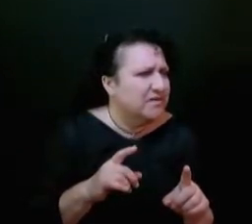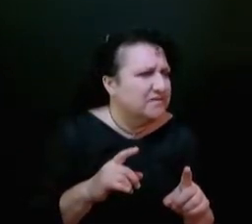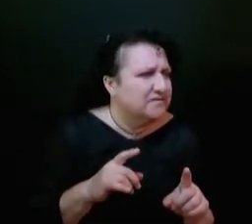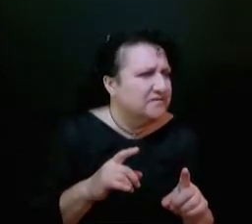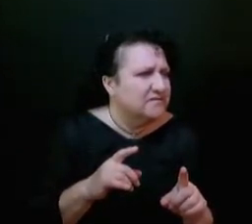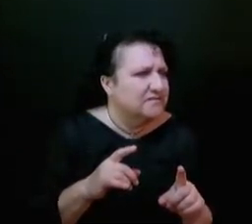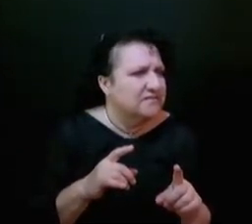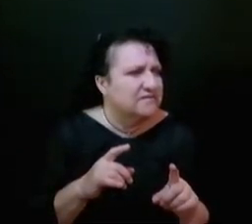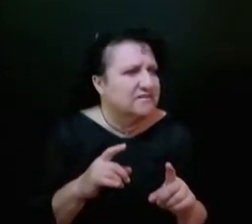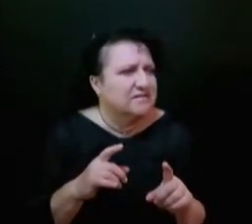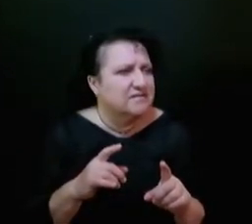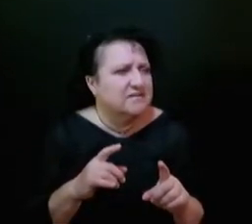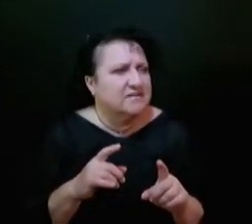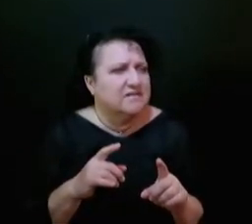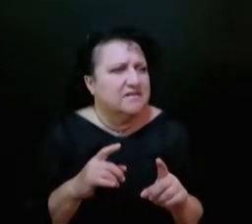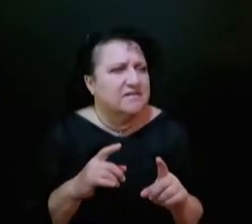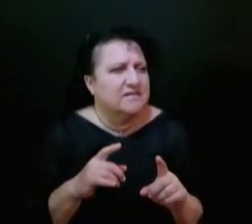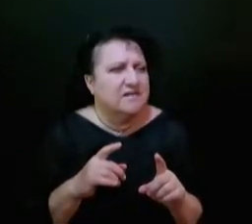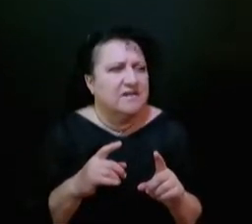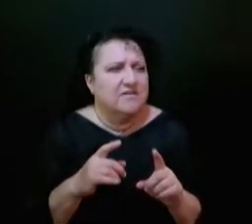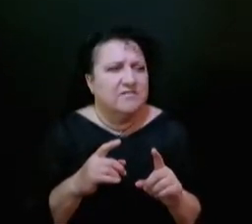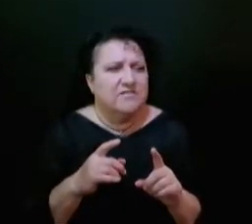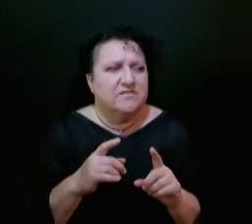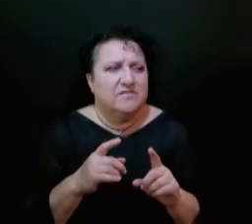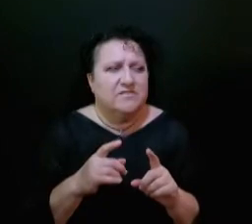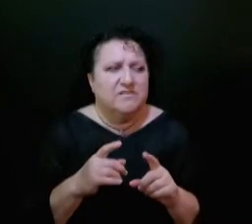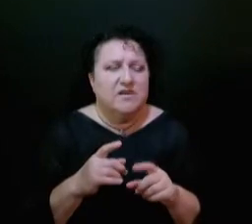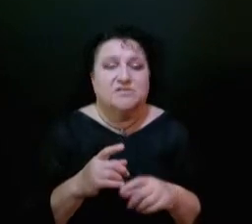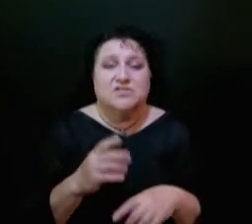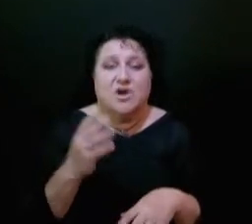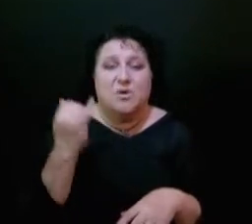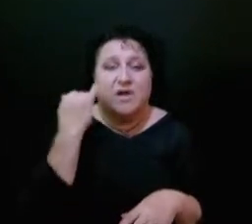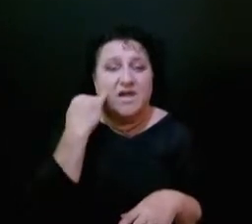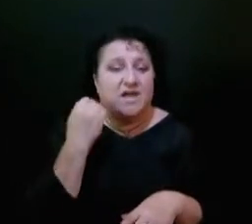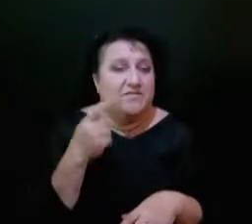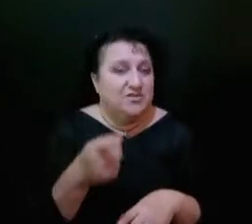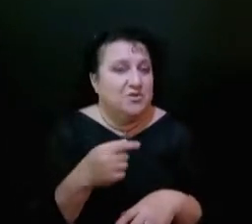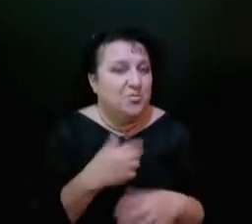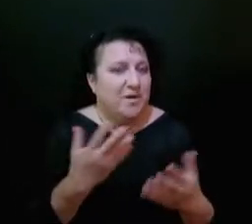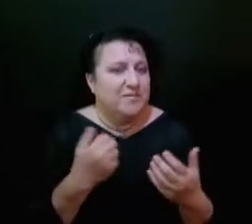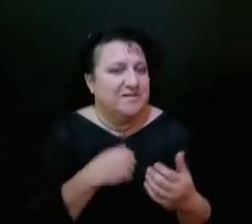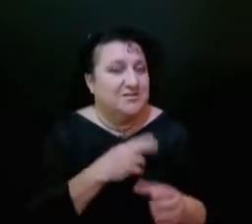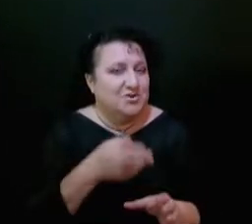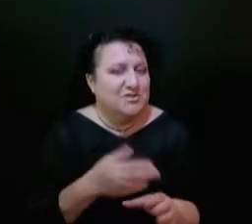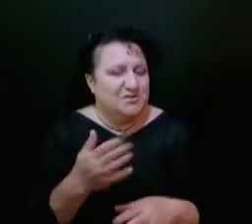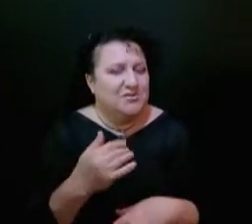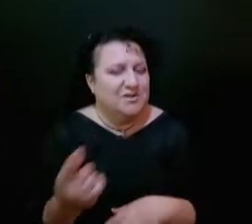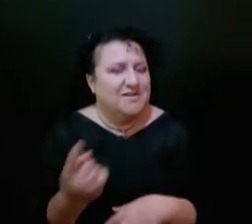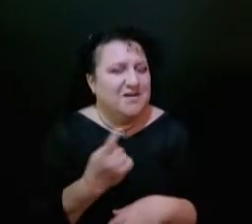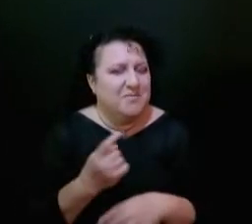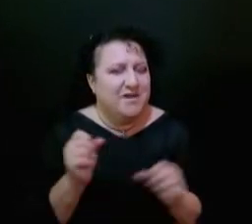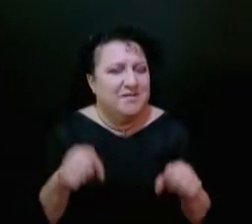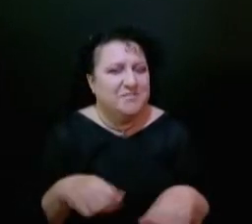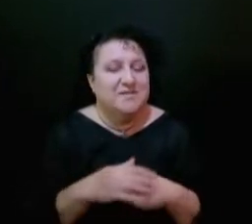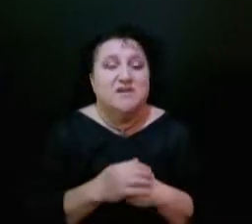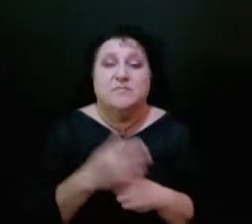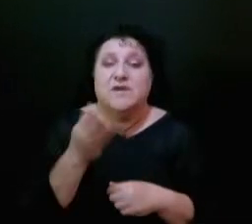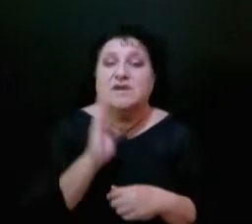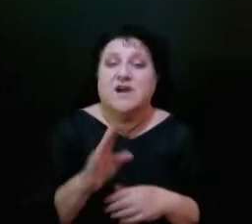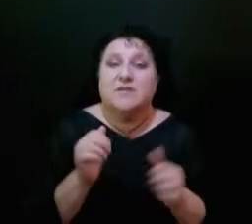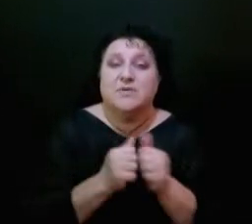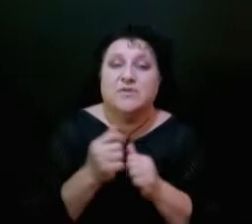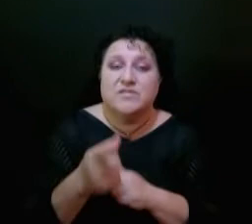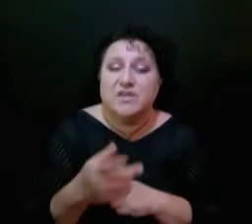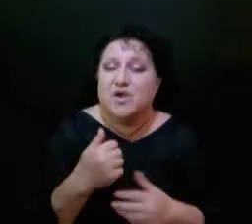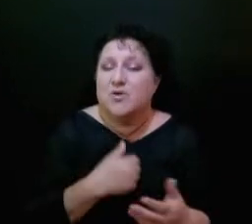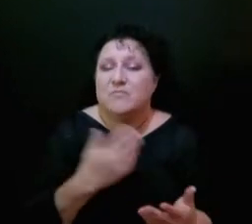I'm so grateful to have y'all join us. We will see y'all next week. May God go with you, may he be with you, may he make his face